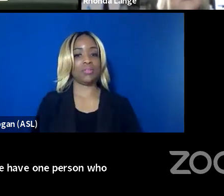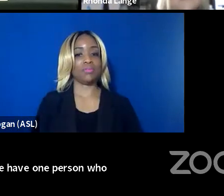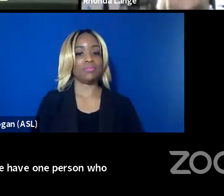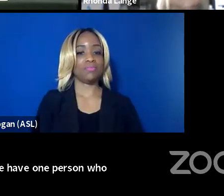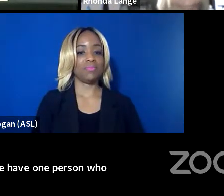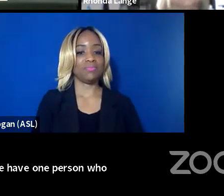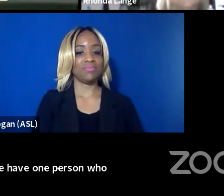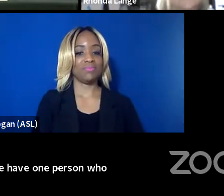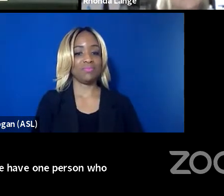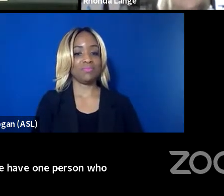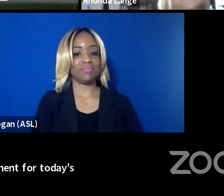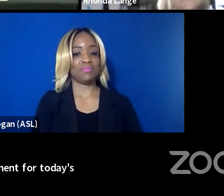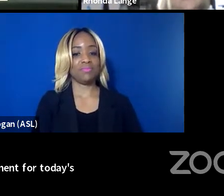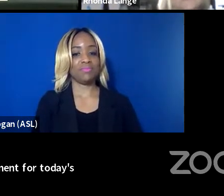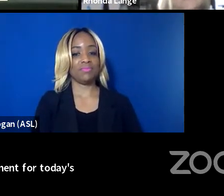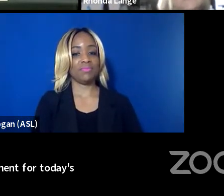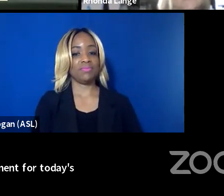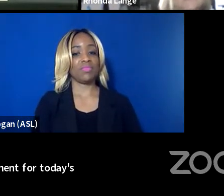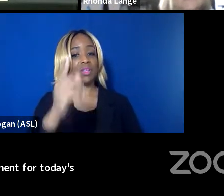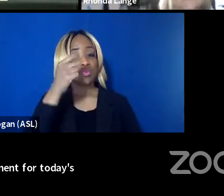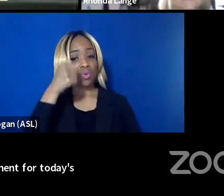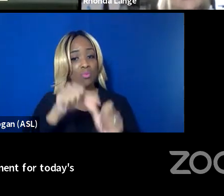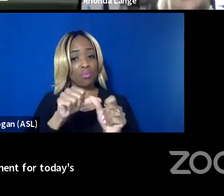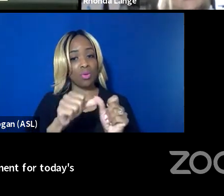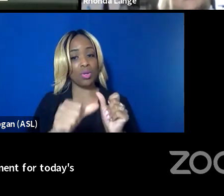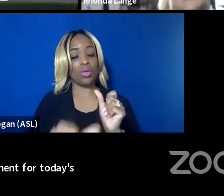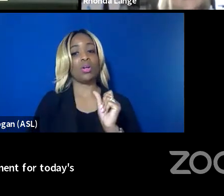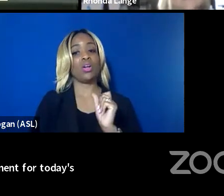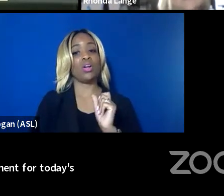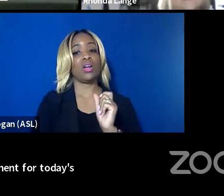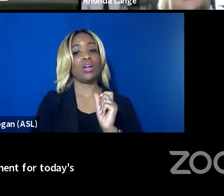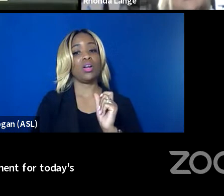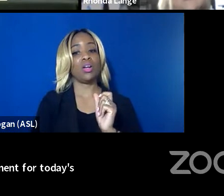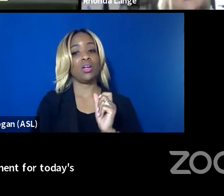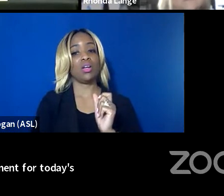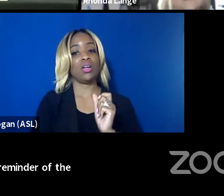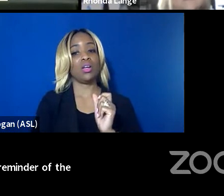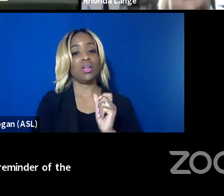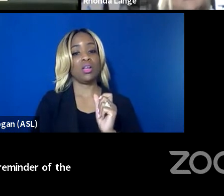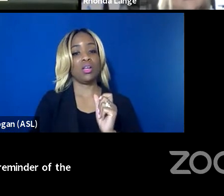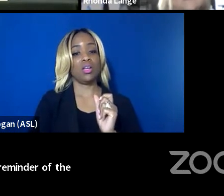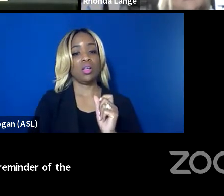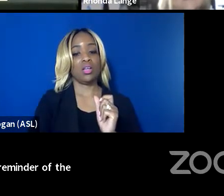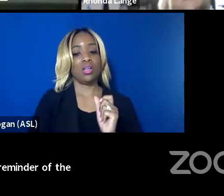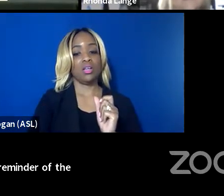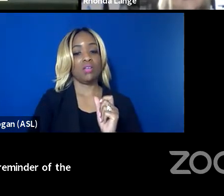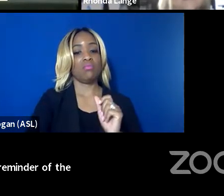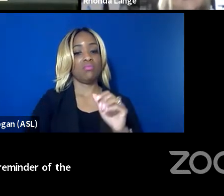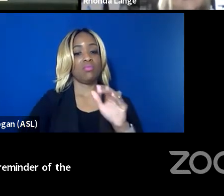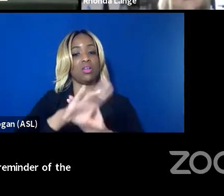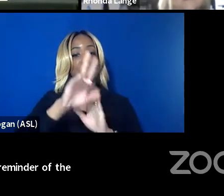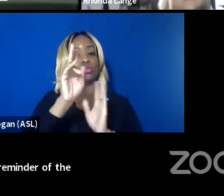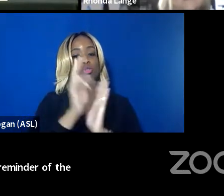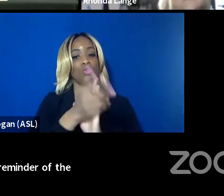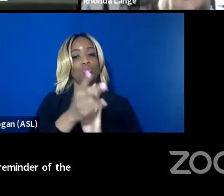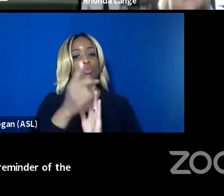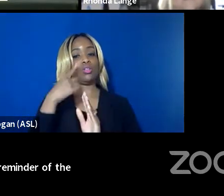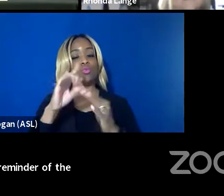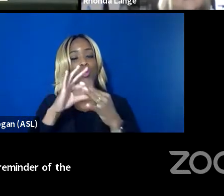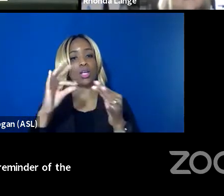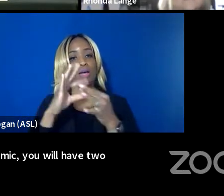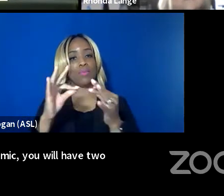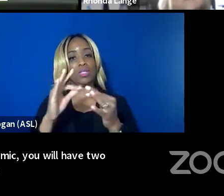Again, just a quick reminder of the rules. I will have you come to the mic. You'll have 2 minutes to address the commission.